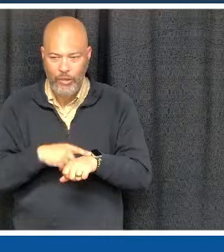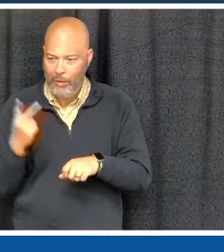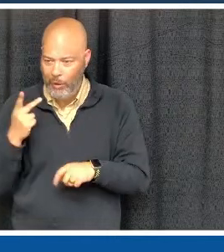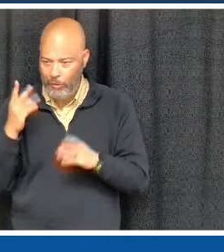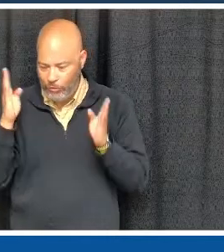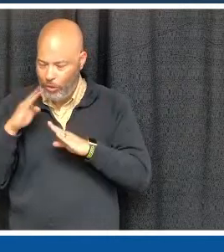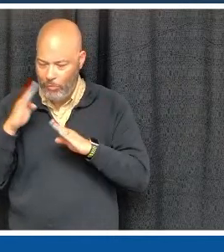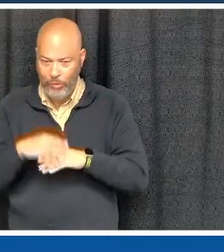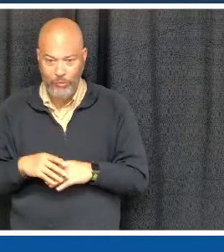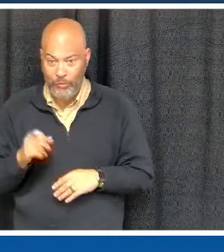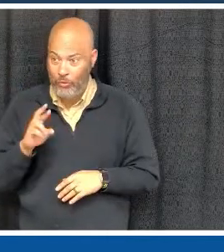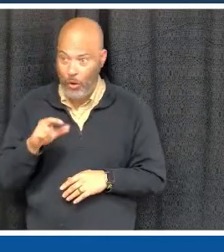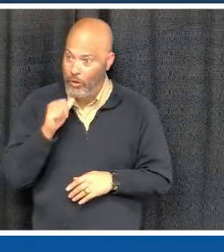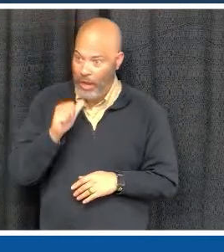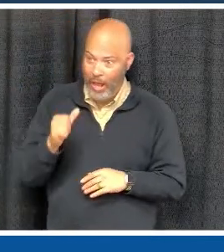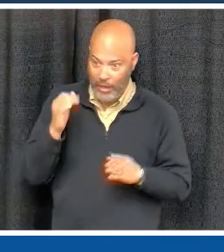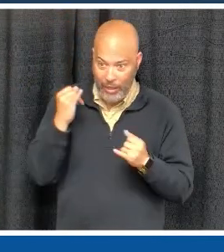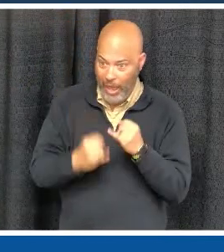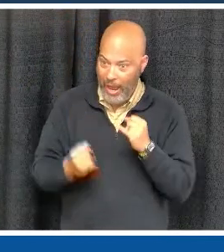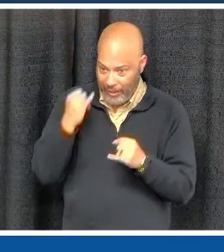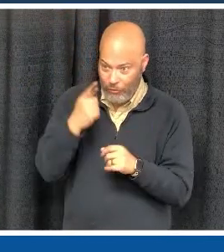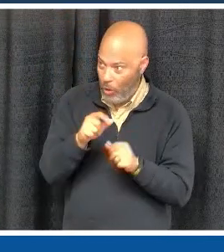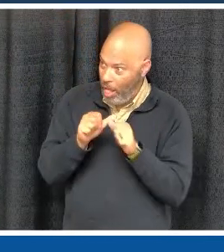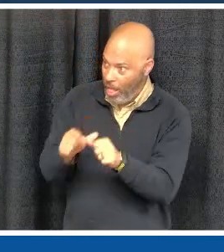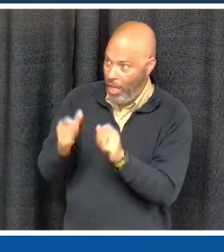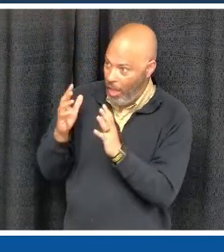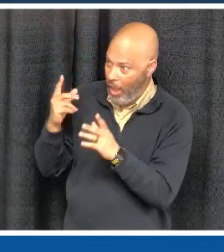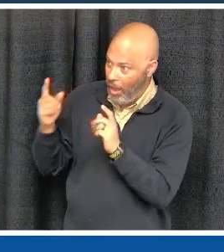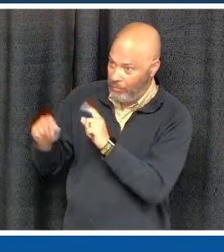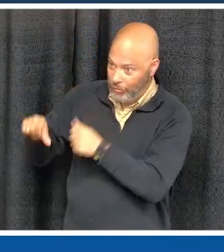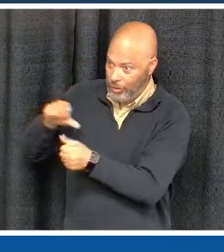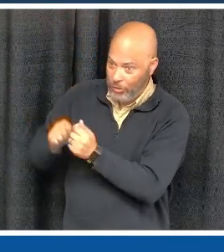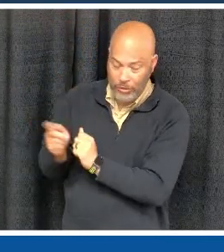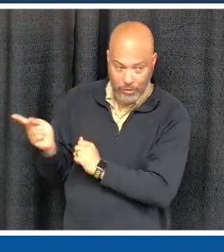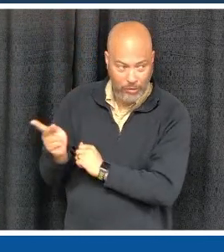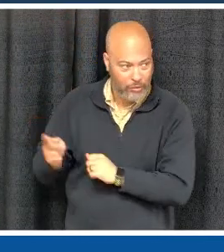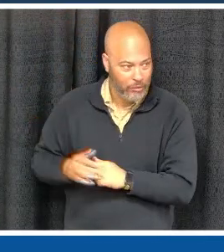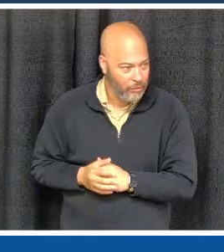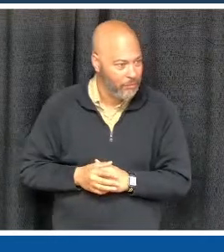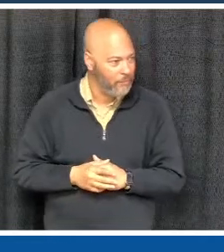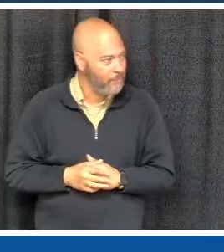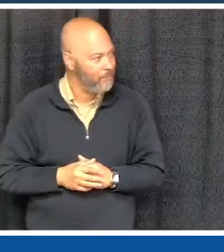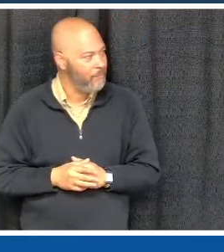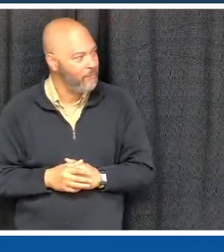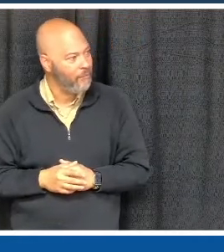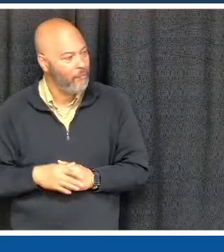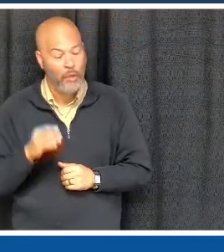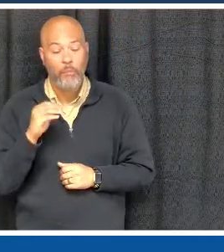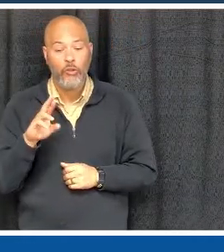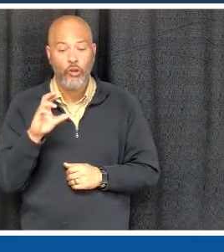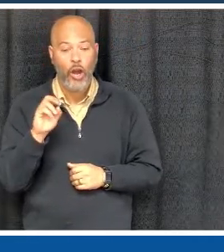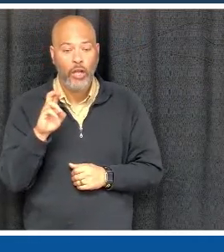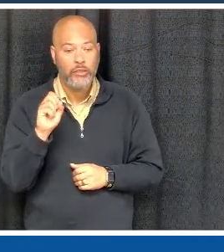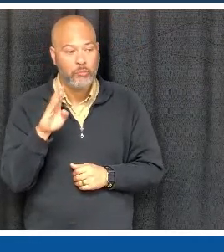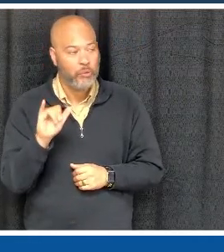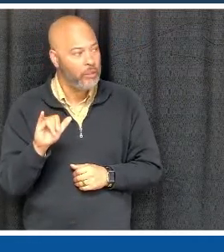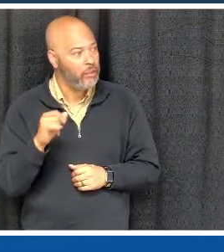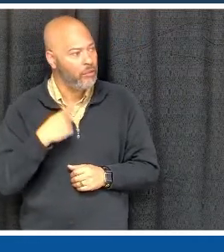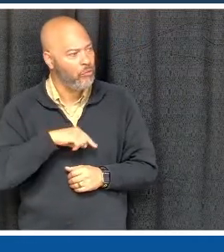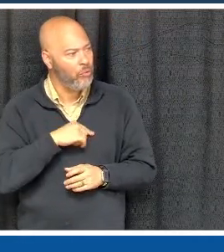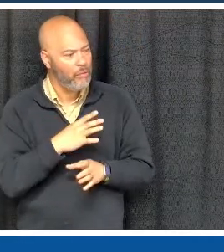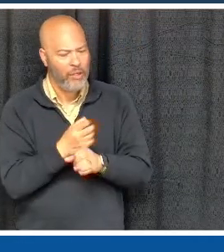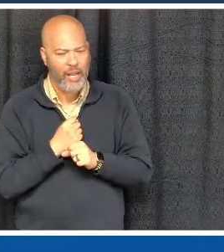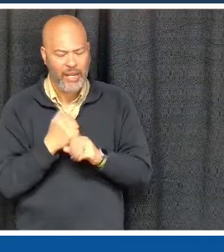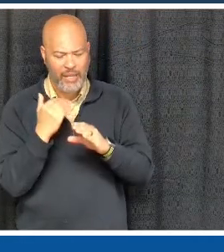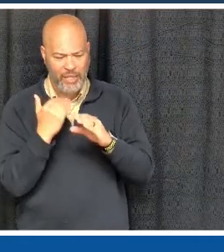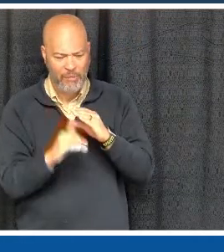Nor the last if you're running with him. All right. Councilperson Streetman, you're recognized. Thank you, Mayor. Mr. Crosby, we received an